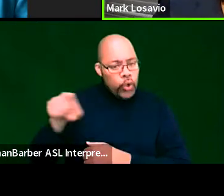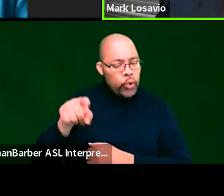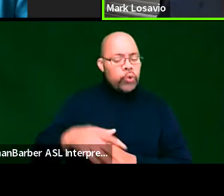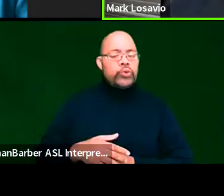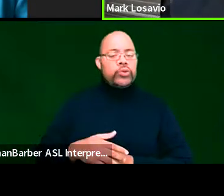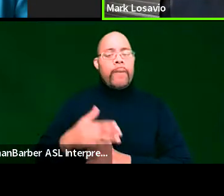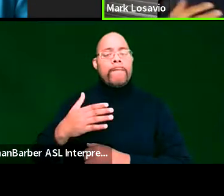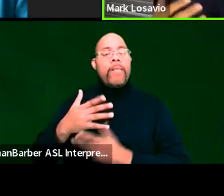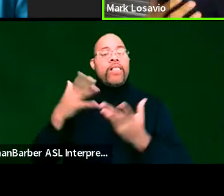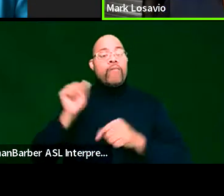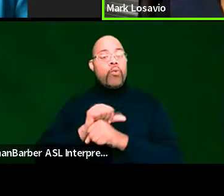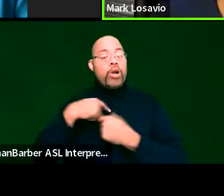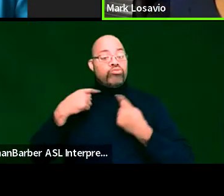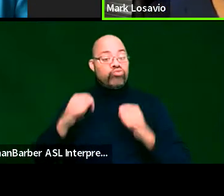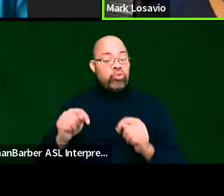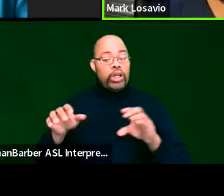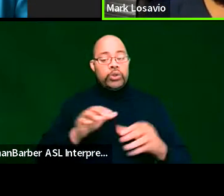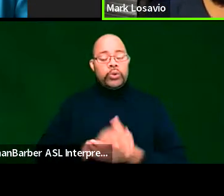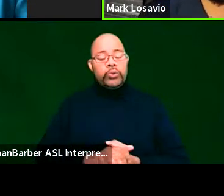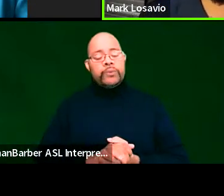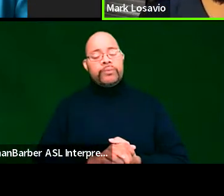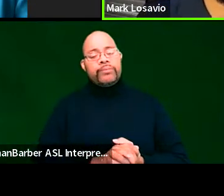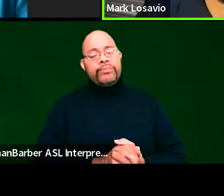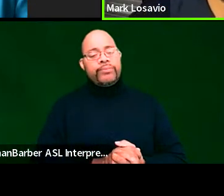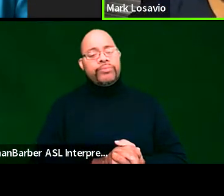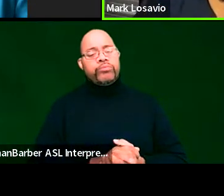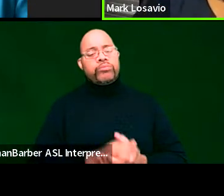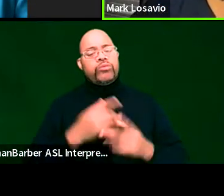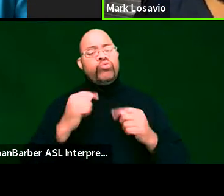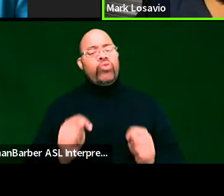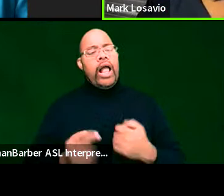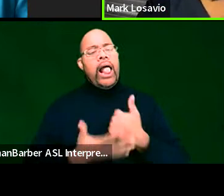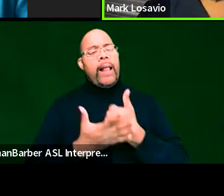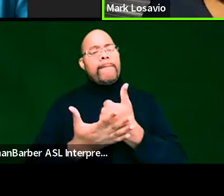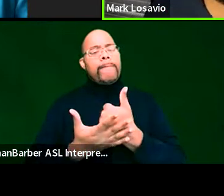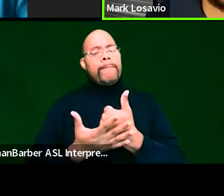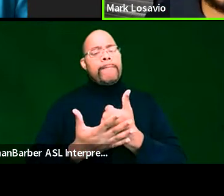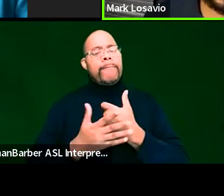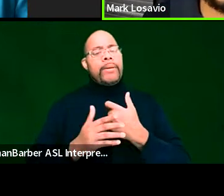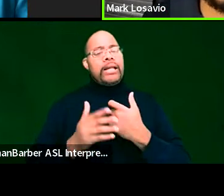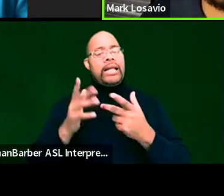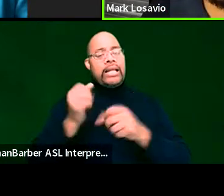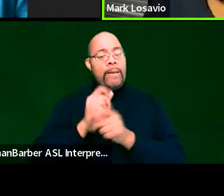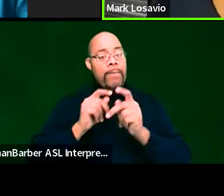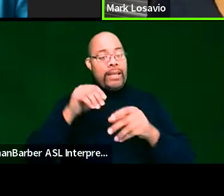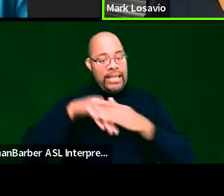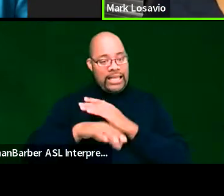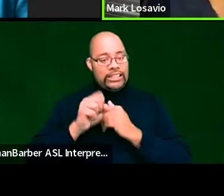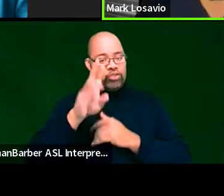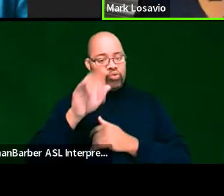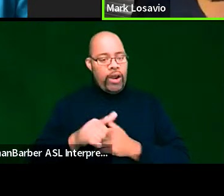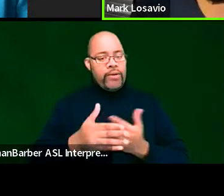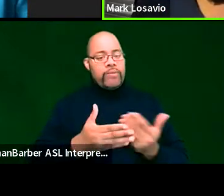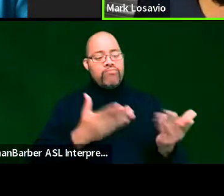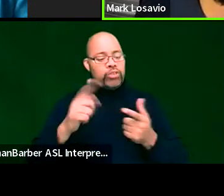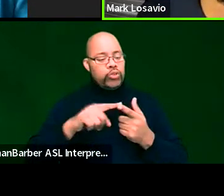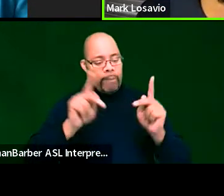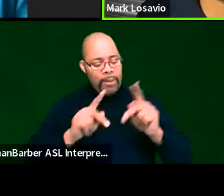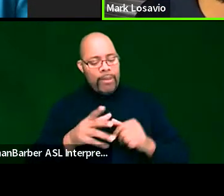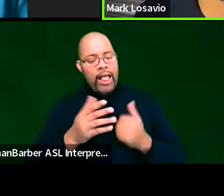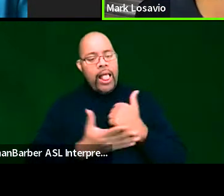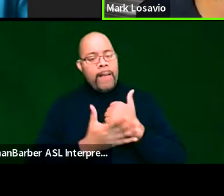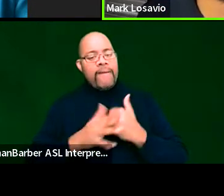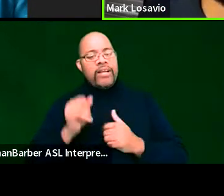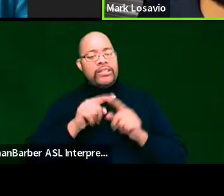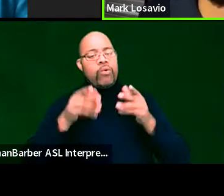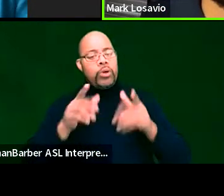so a lot of the work that I'm trying to do is I'm trying to help get people into their sanctuaries, help bring the sanctuaries over to people, and help